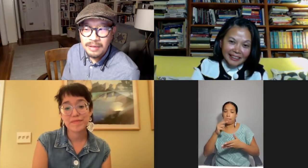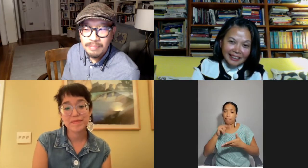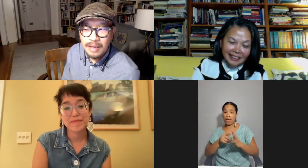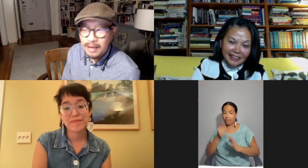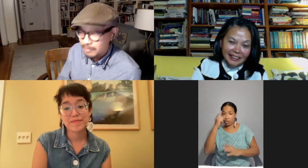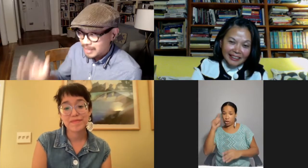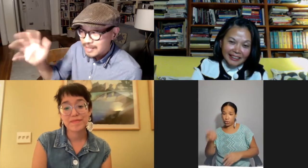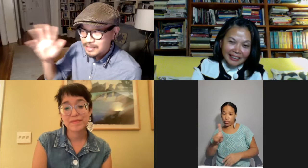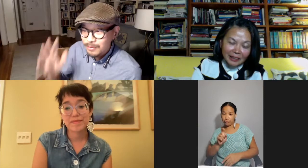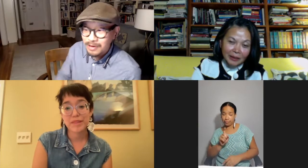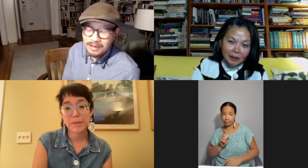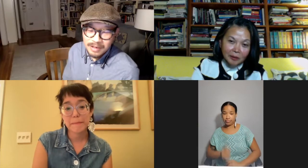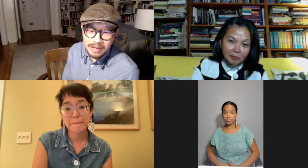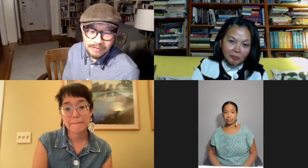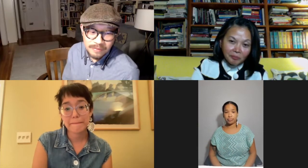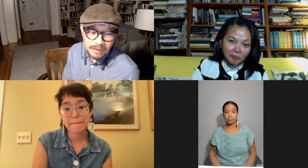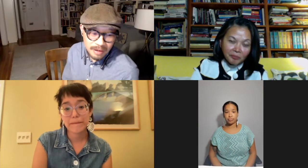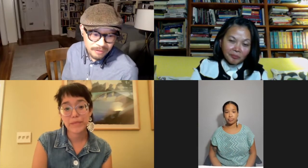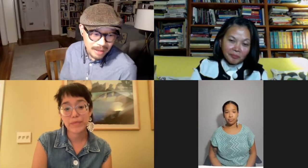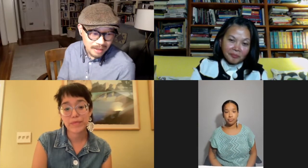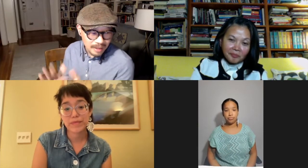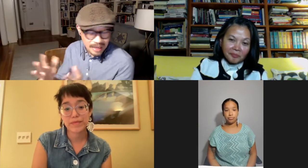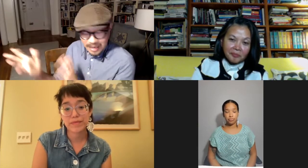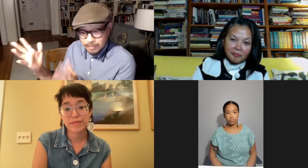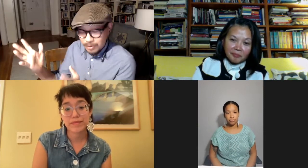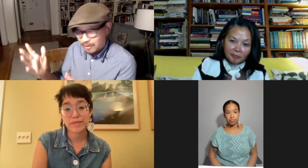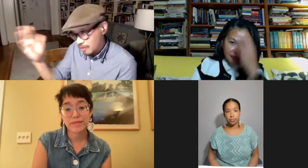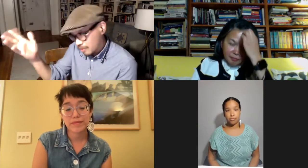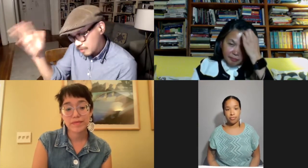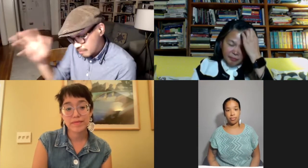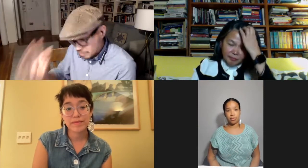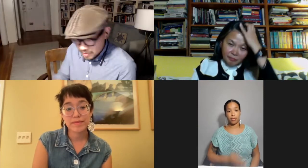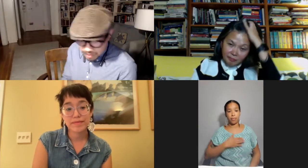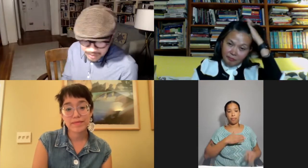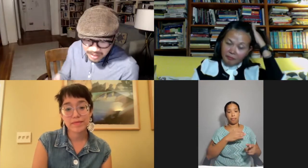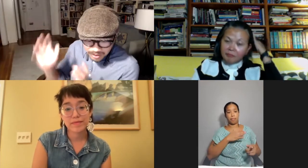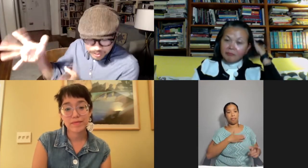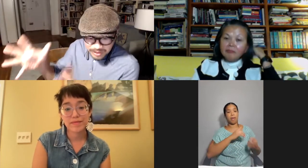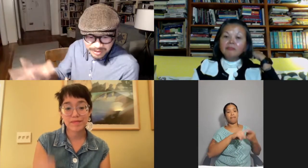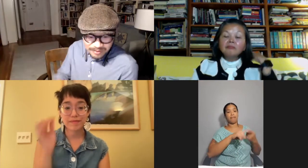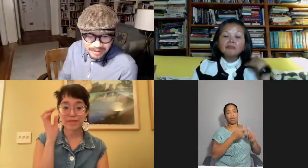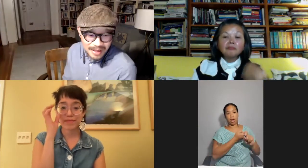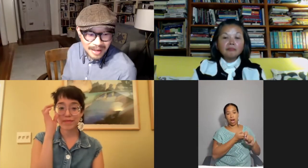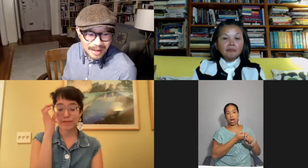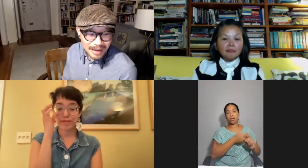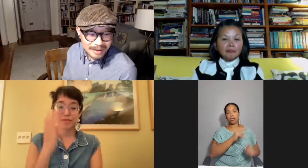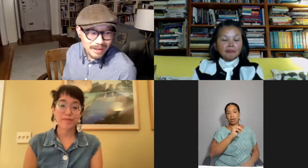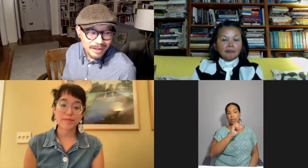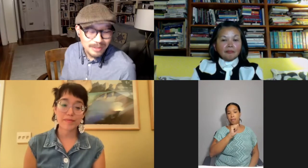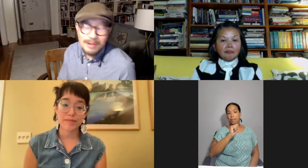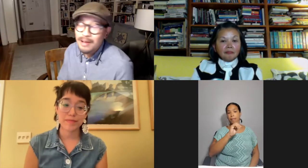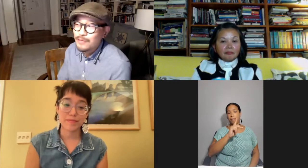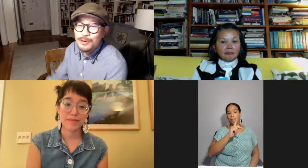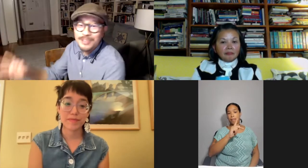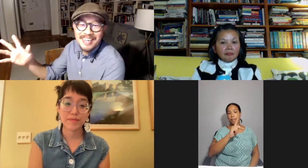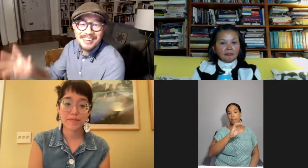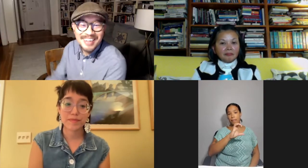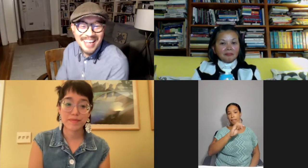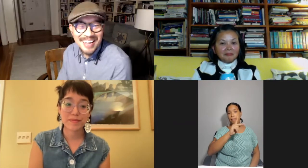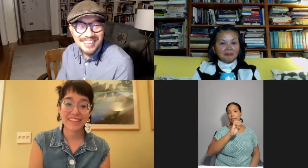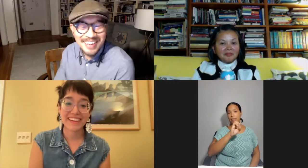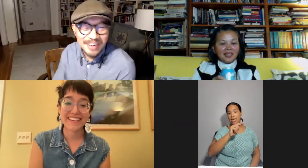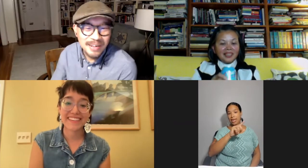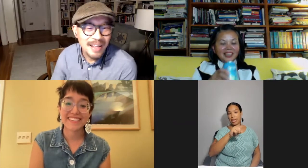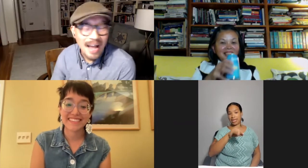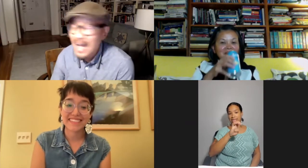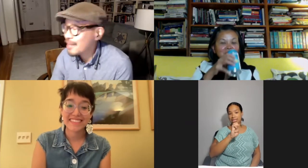the Mackenzie work, a friend and neighbor, or Mackenzie used to live a few doors down,